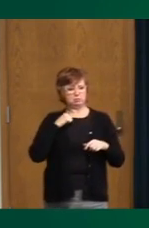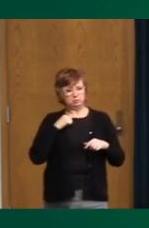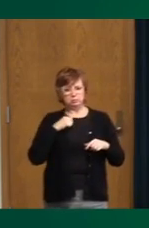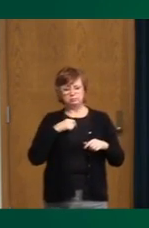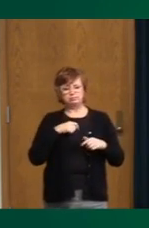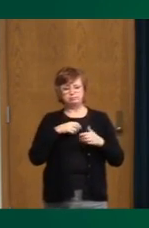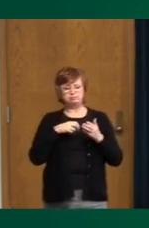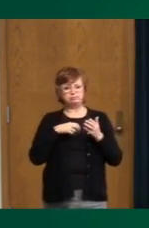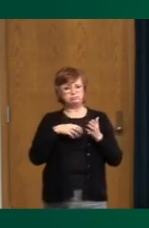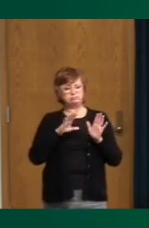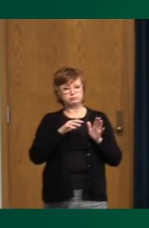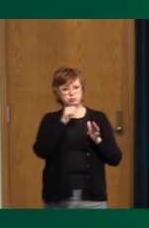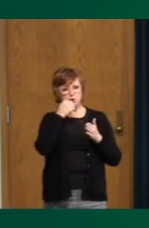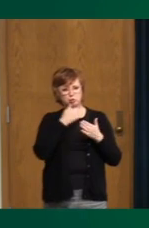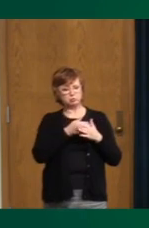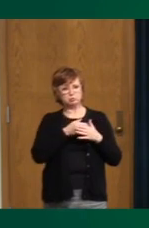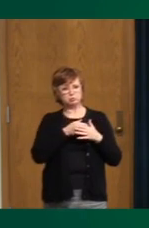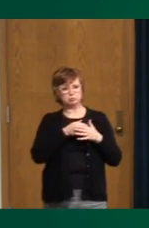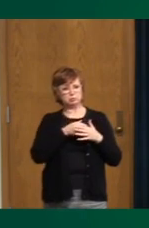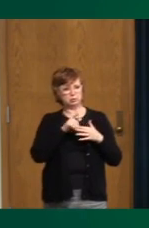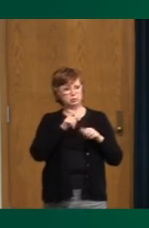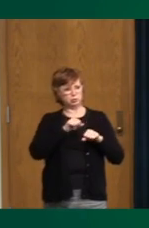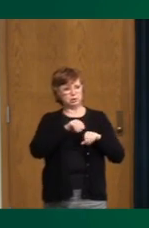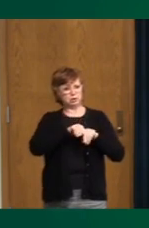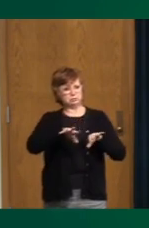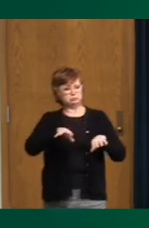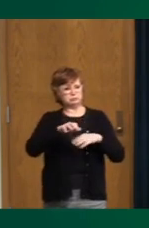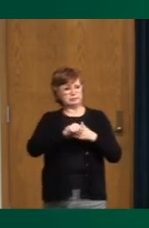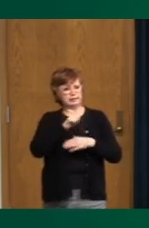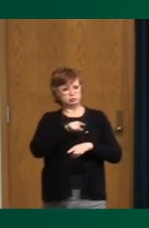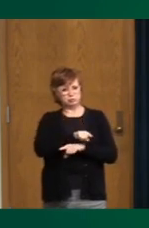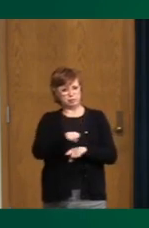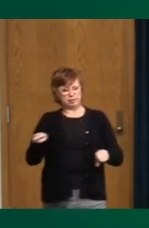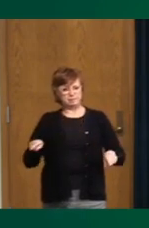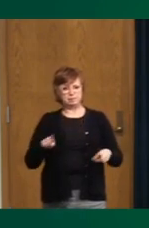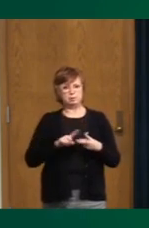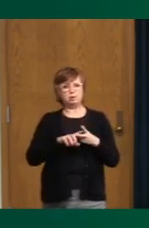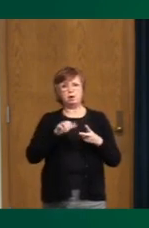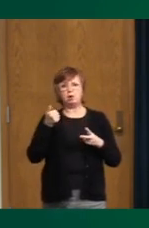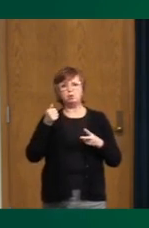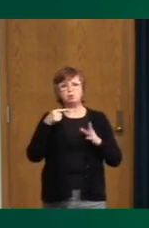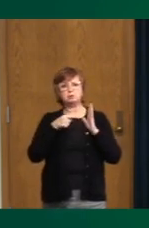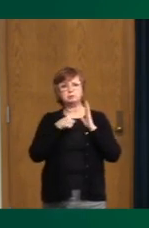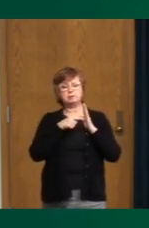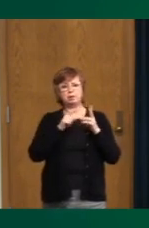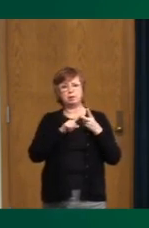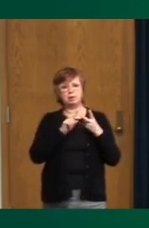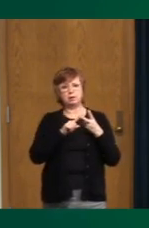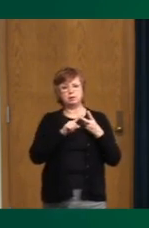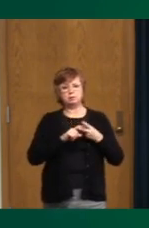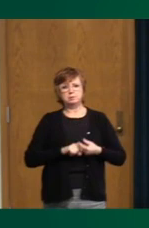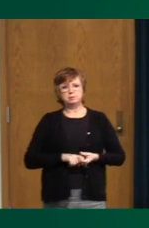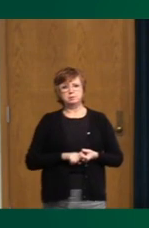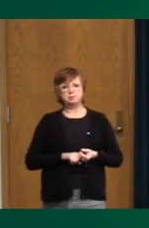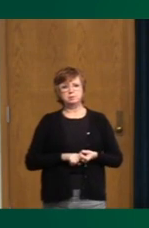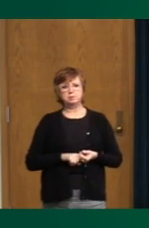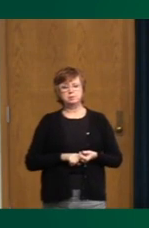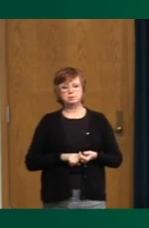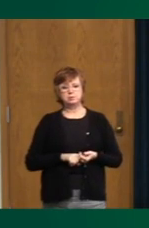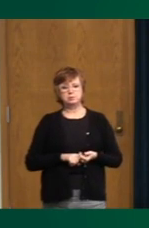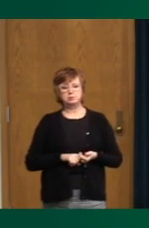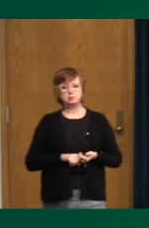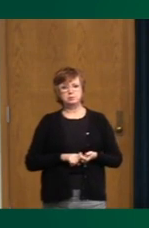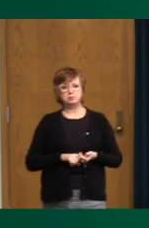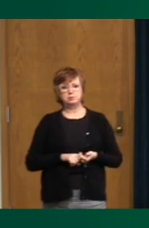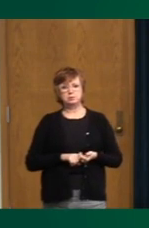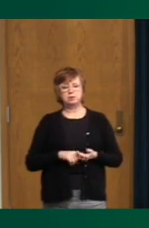making an example that puts others in danger. We've also seen where individuals have not been wearing masks, or individuals in protests